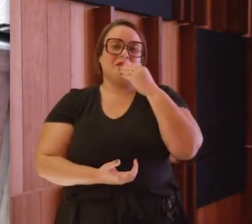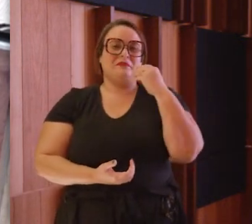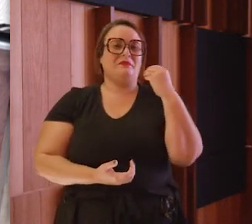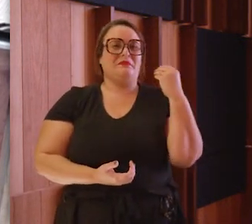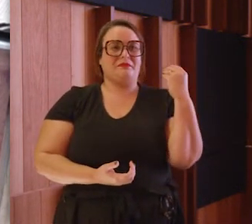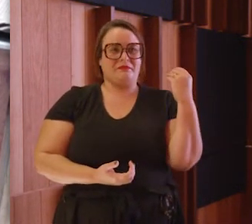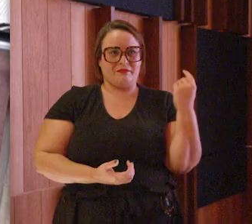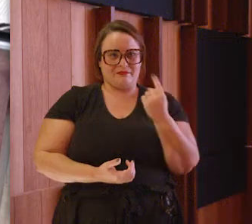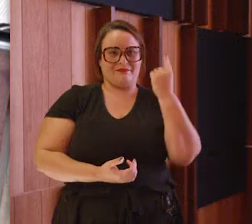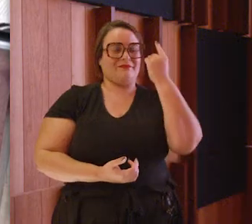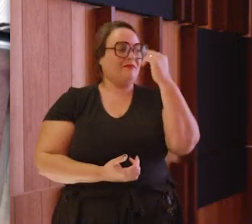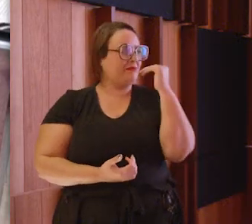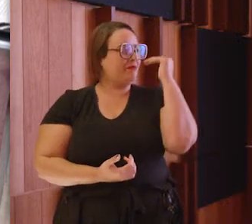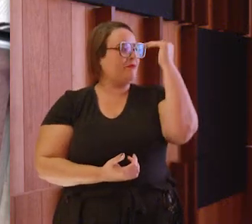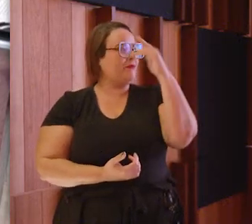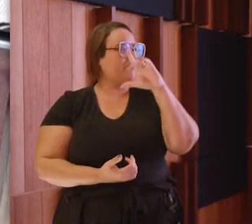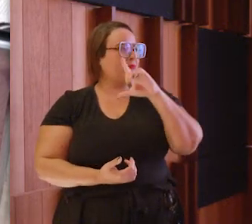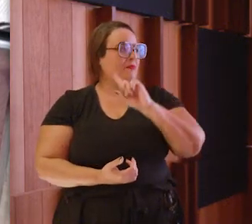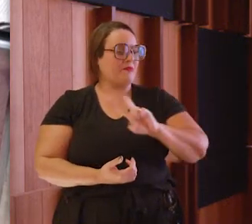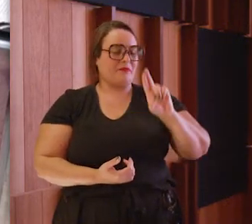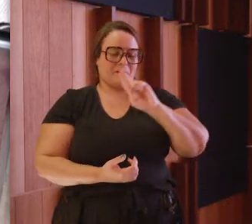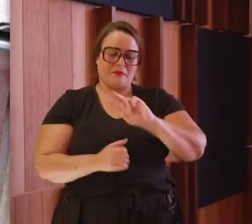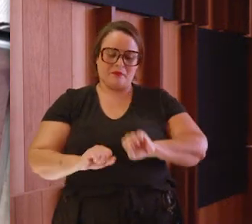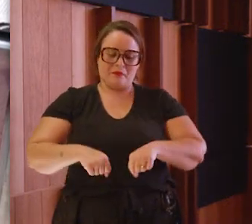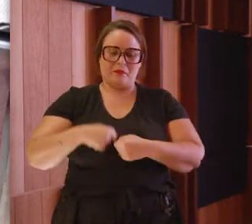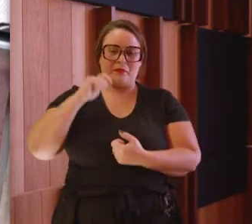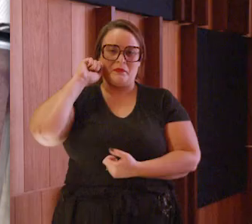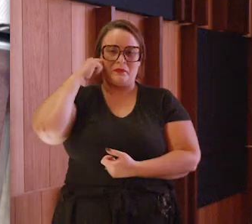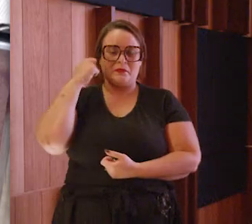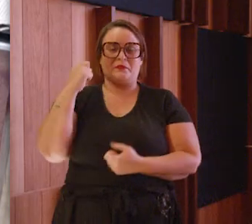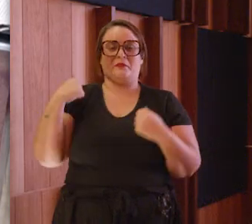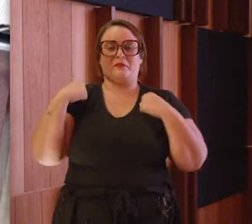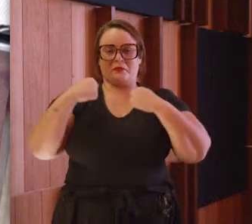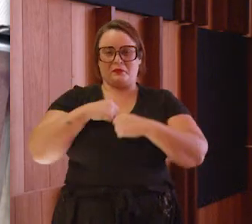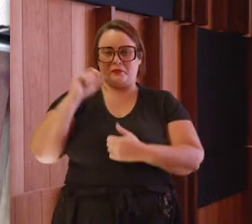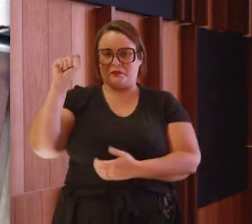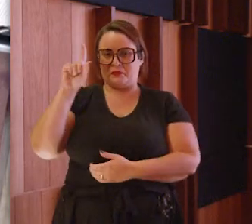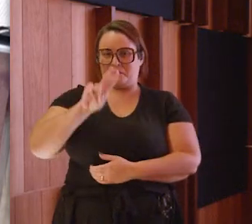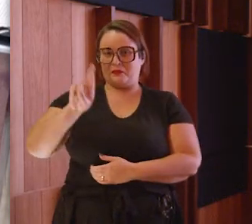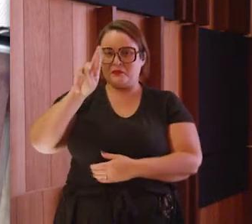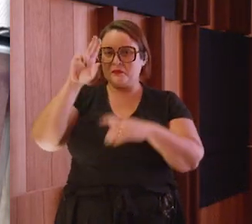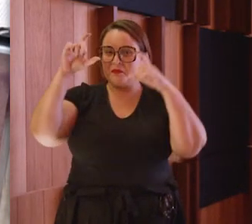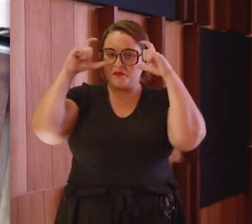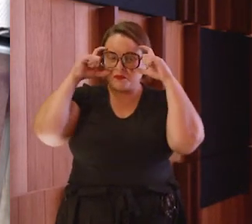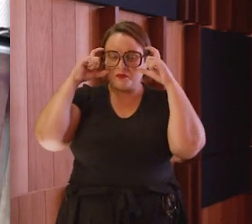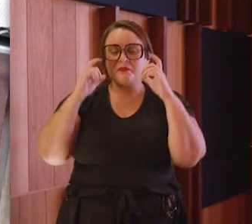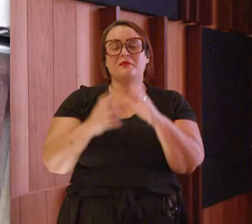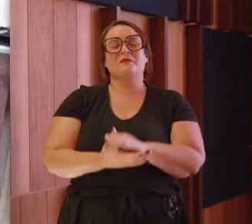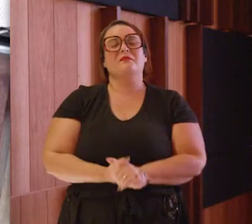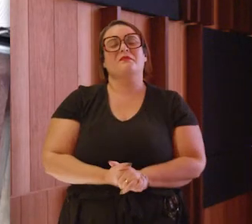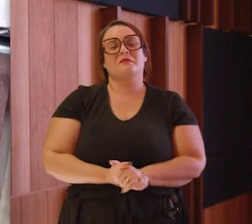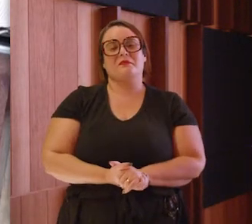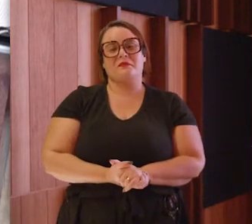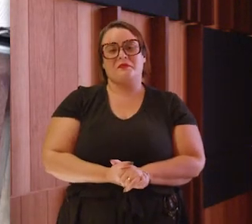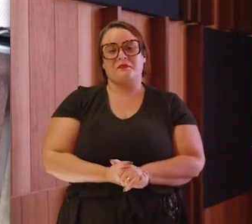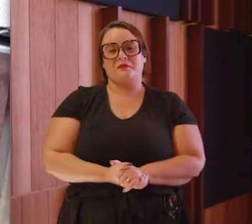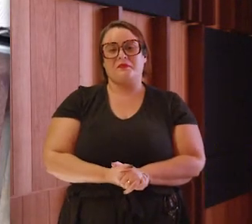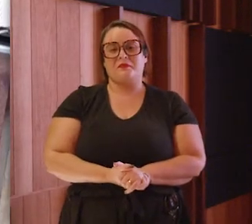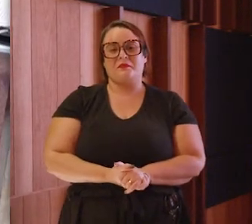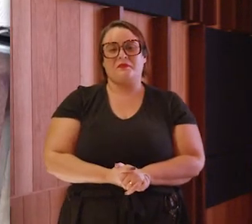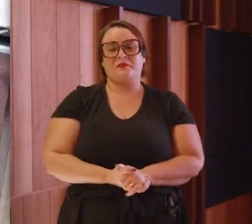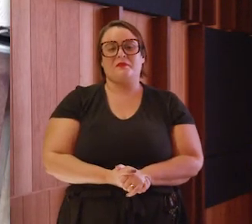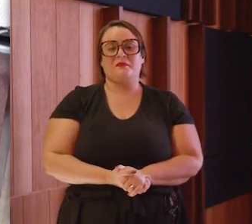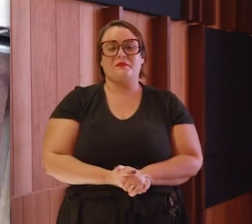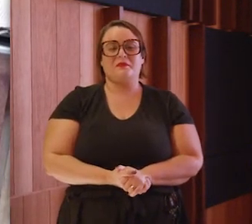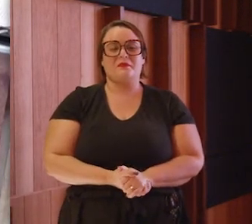with glasses to see things even when they're not at arm's length. But just to wrap things up and relate on some of the